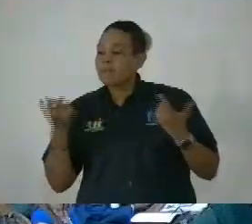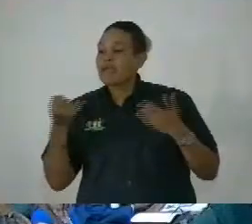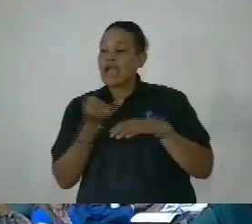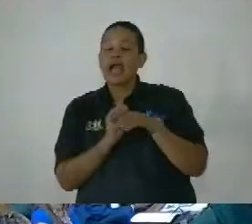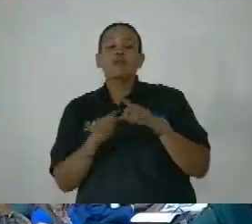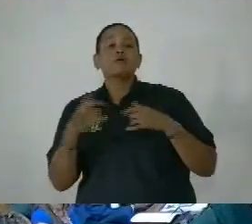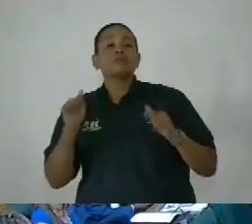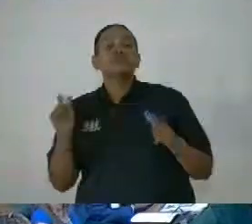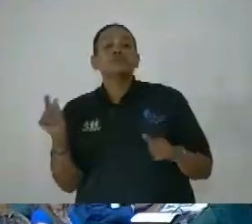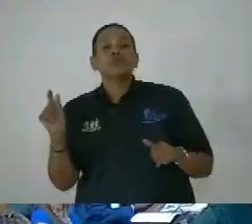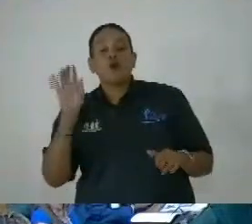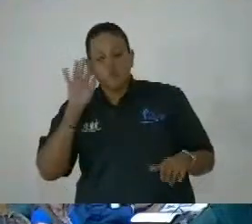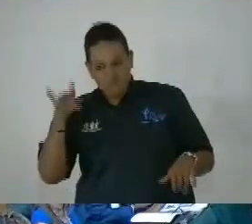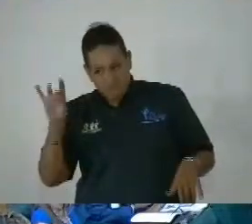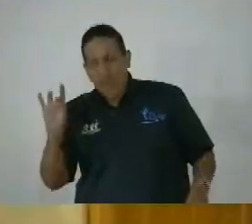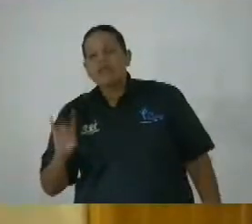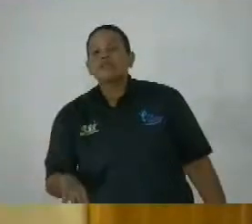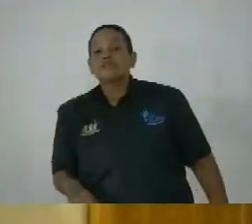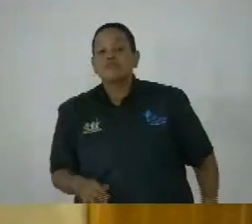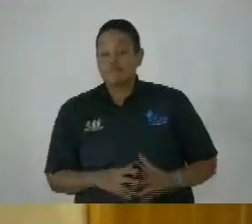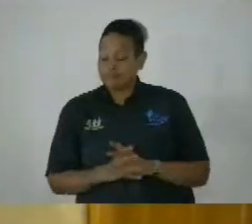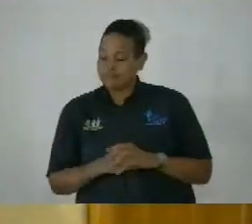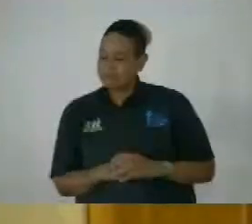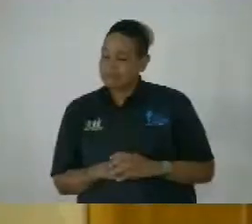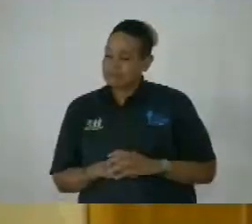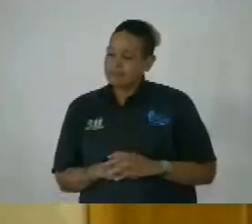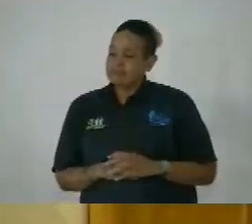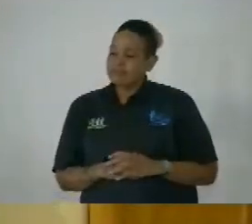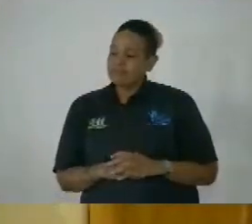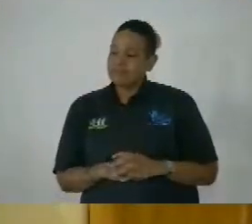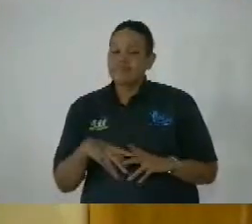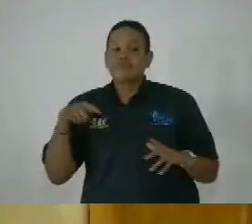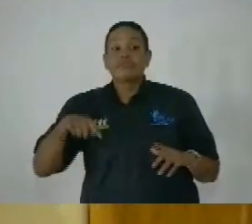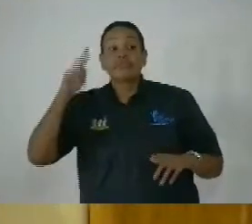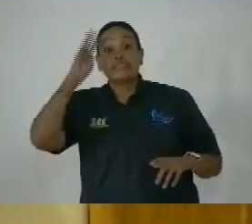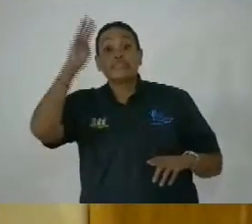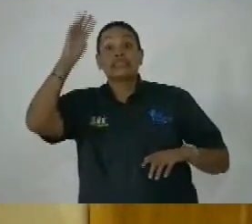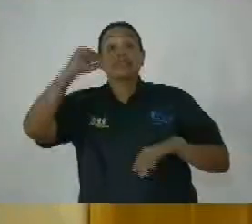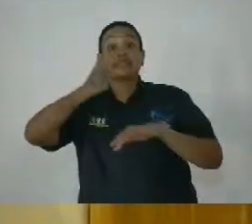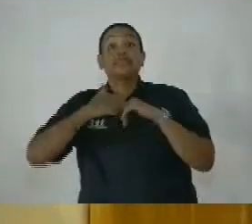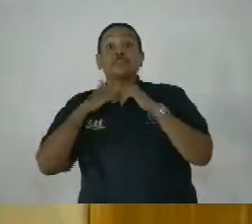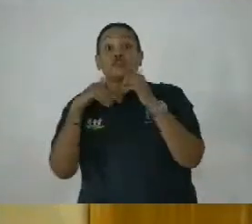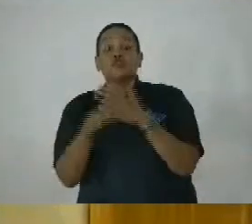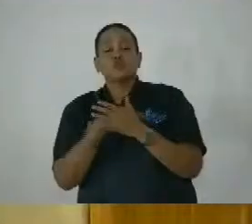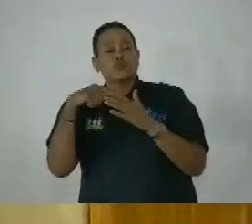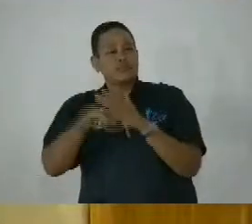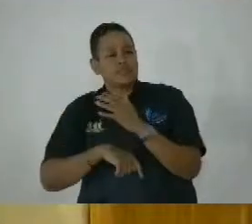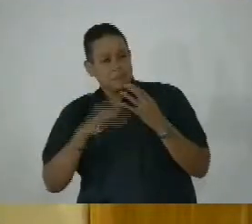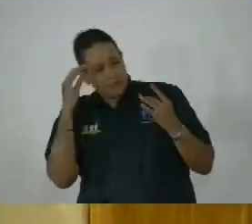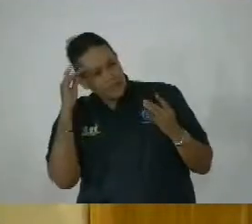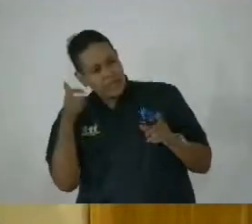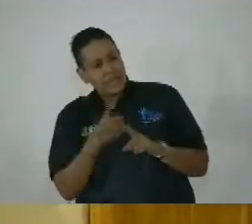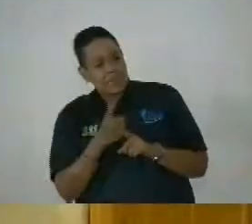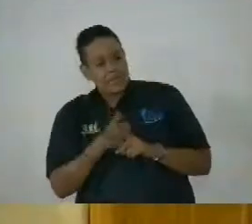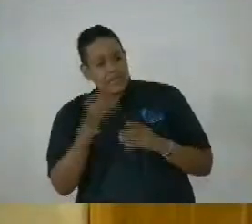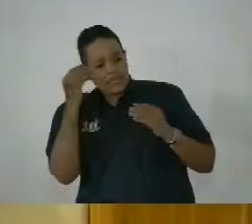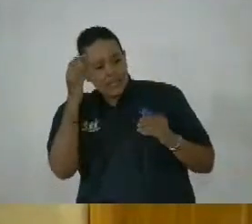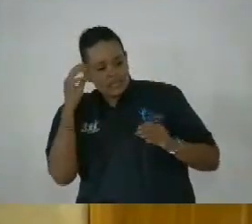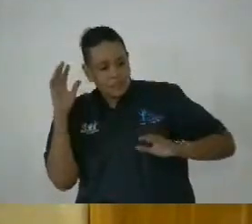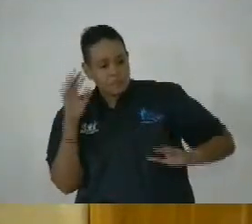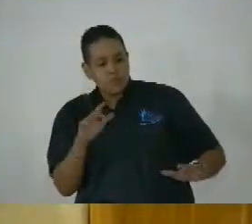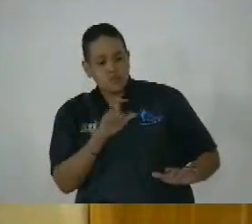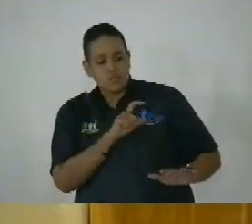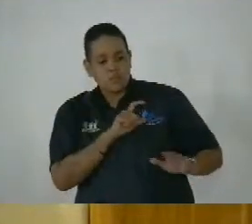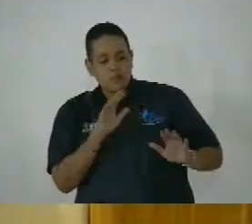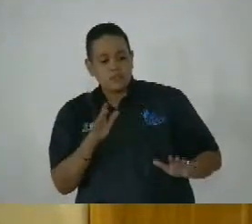small. We'll find them all. Madam Speaker, this is innovation. This is deep thinking, data-driven policing. As a matter